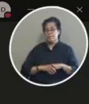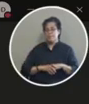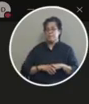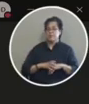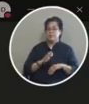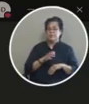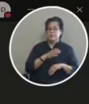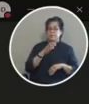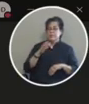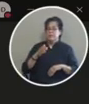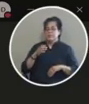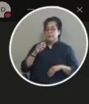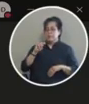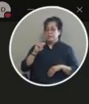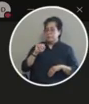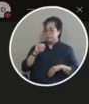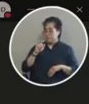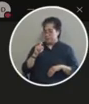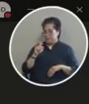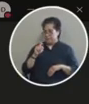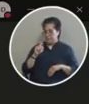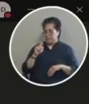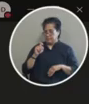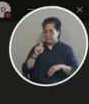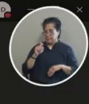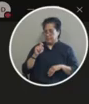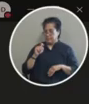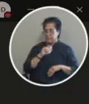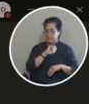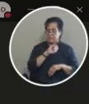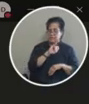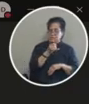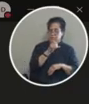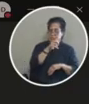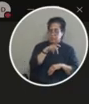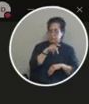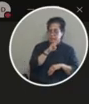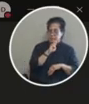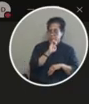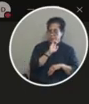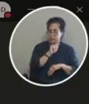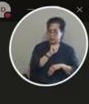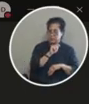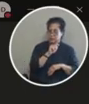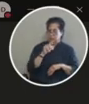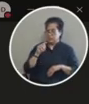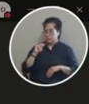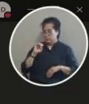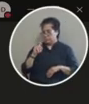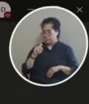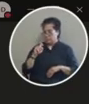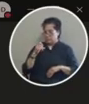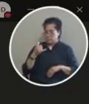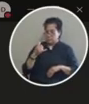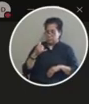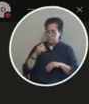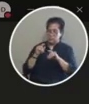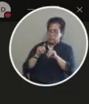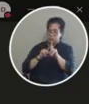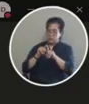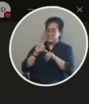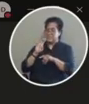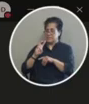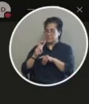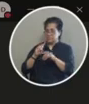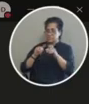Thank you. The next speaker is Mr. Max Grossman. He will be followed by Mr. J.P. Bryant. Mr. Grossman, please unmute your microphone by pressing *6